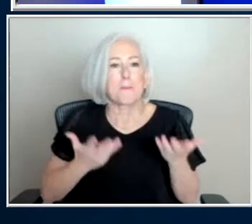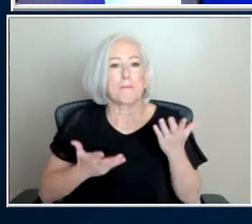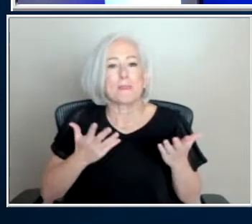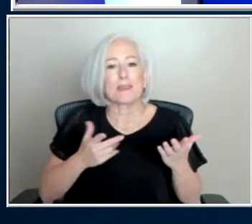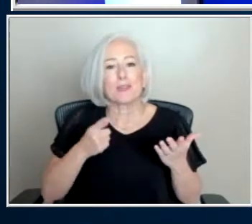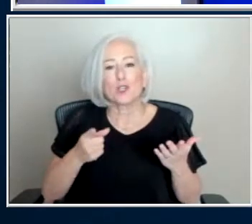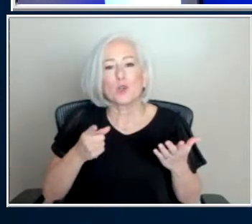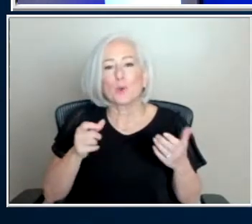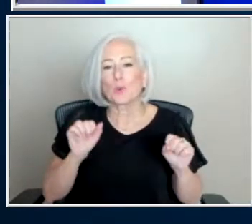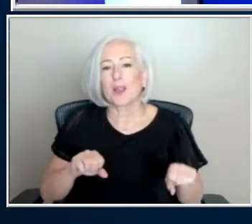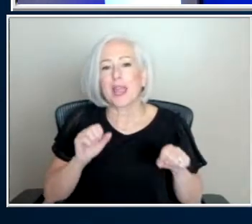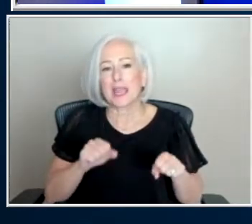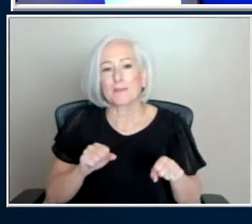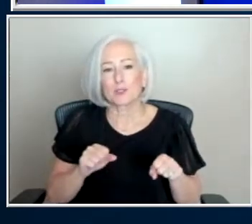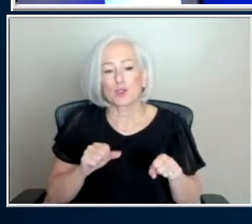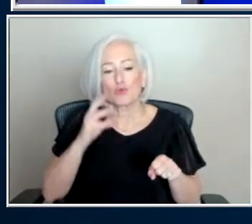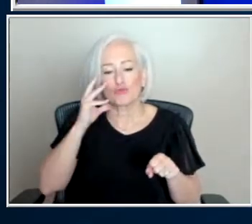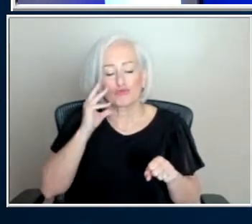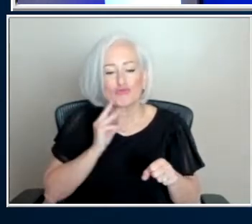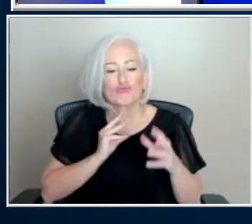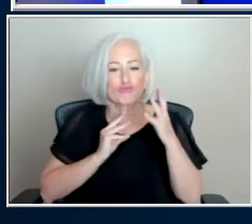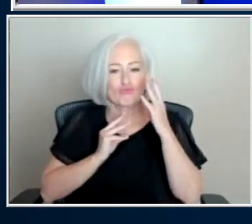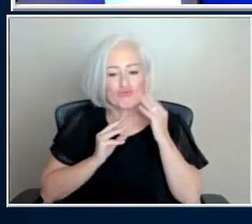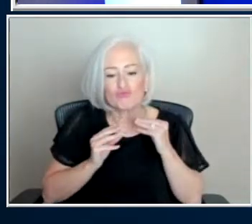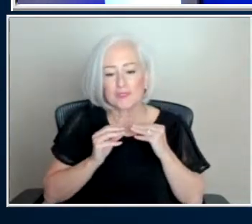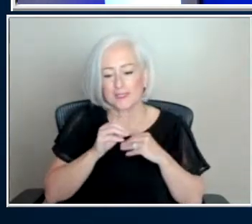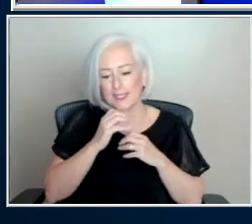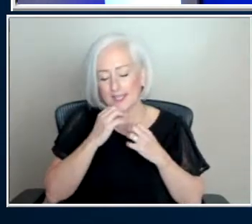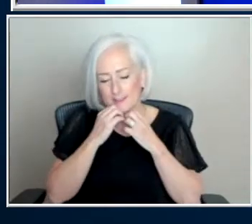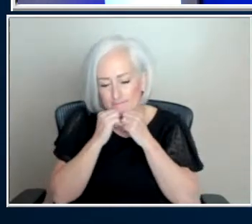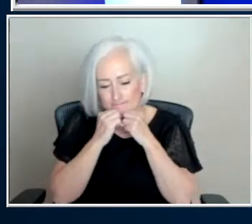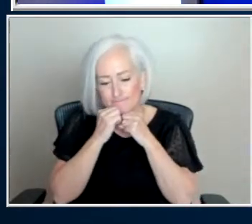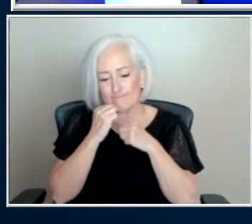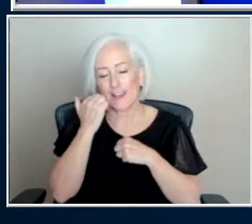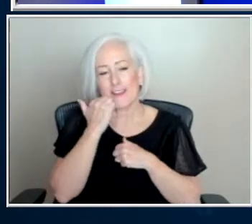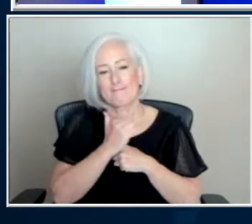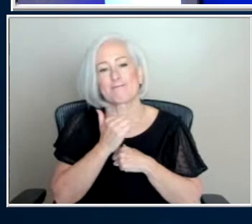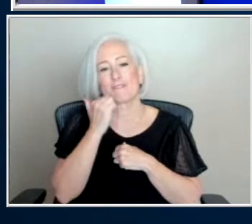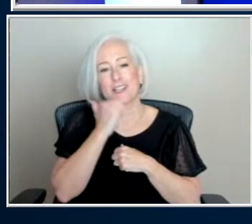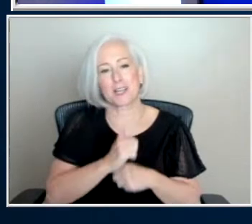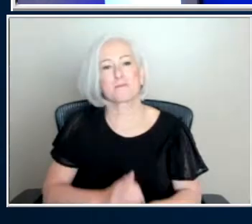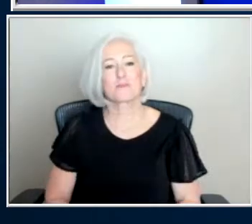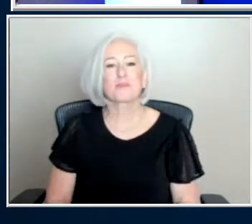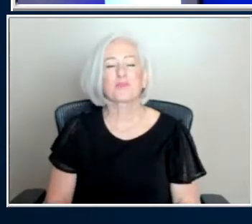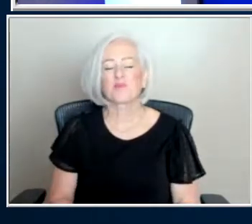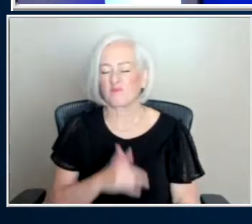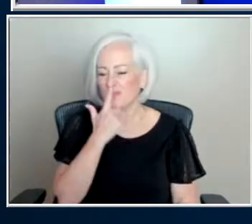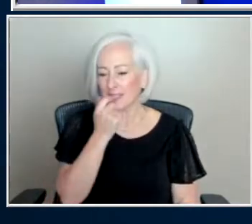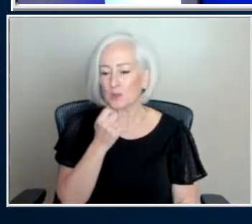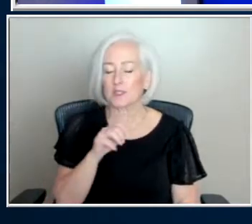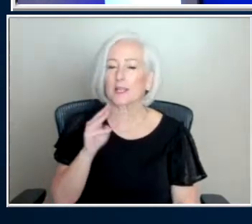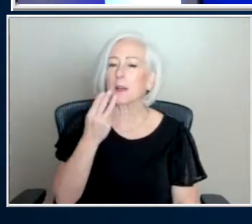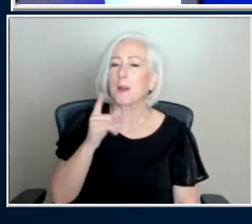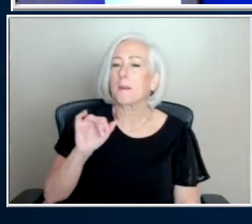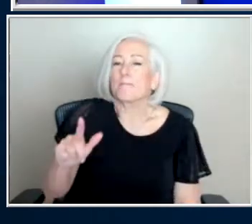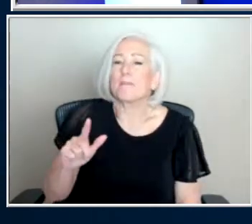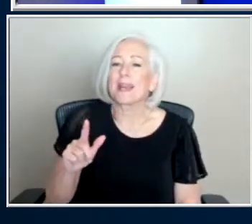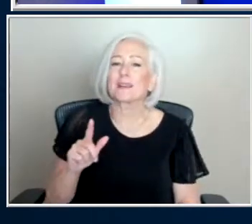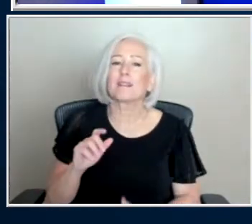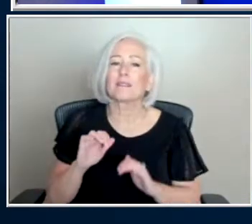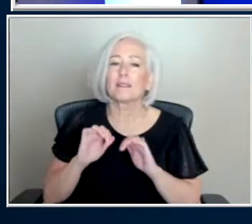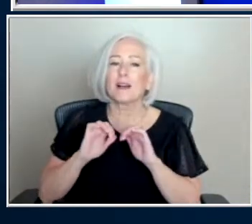days little by little. So that's really interesting. Hey, Michael, question to you. How did